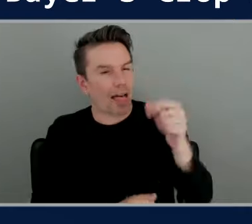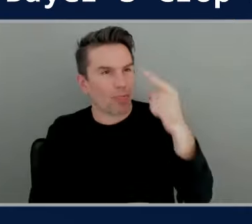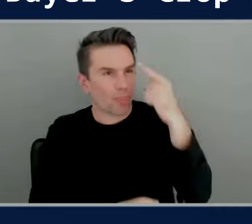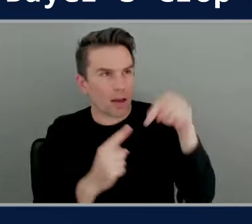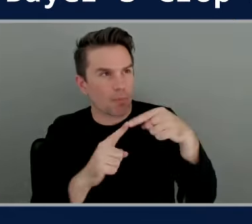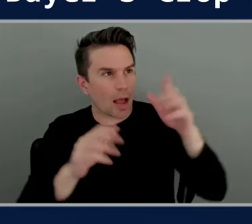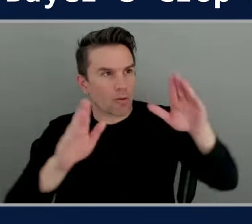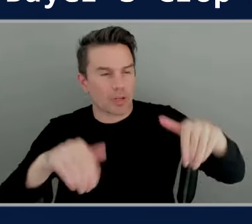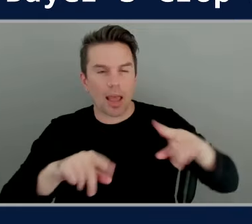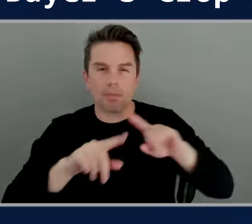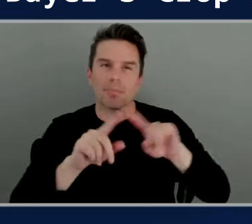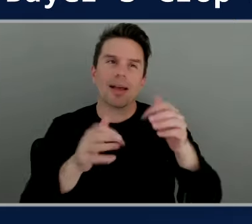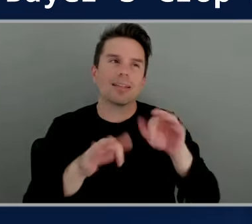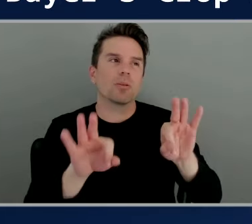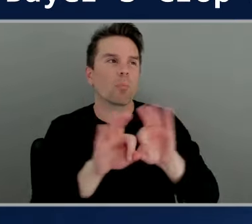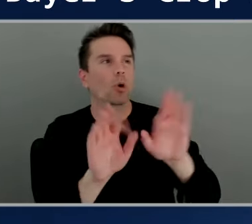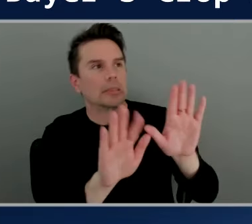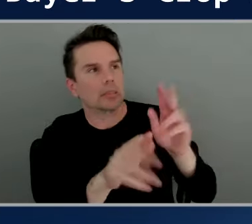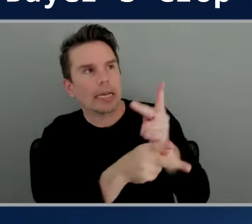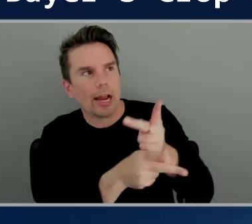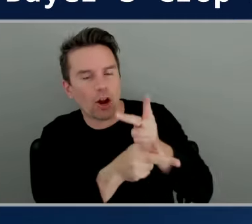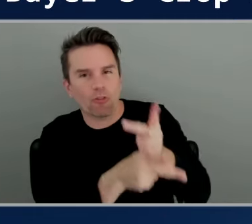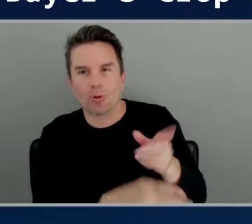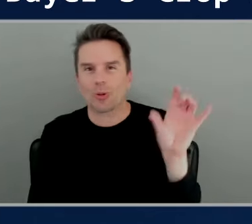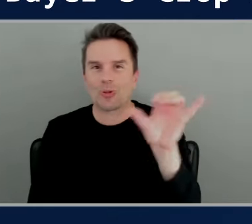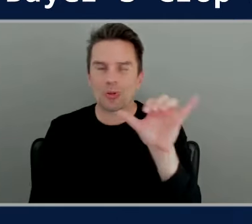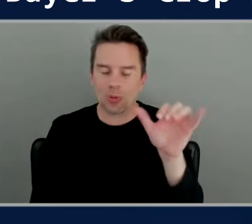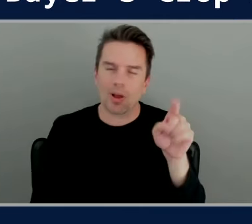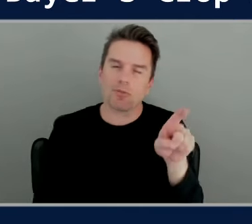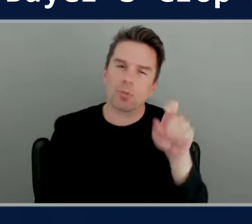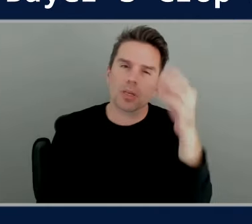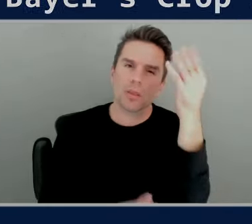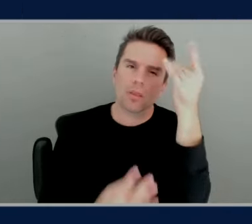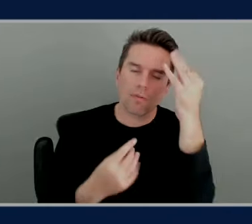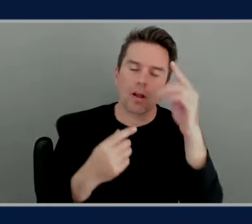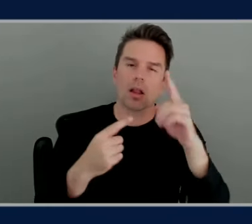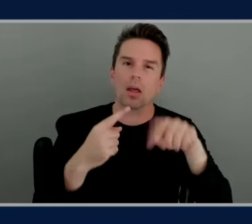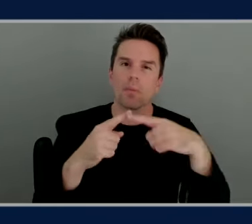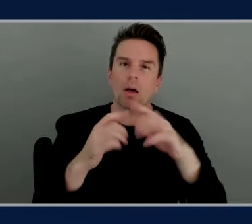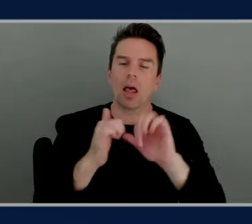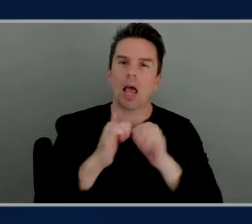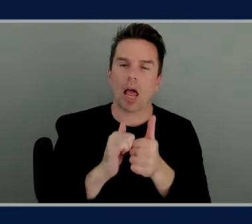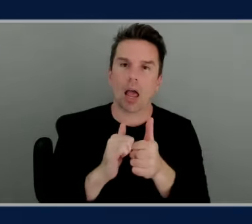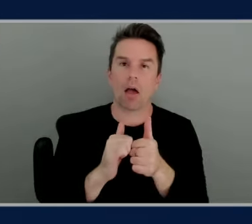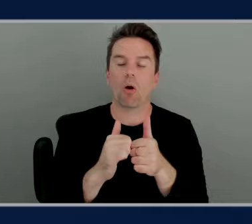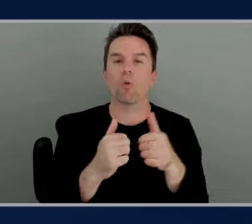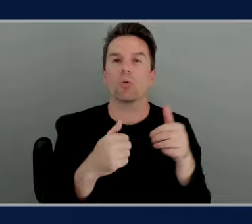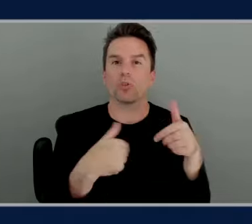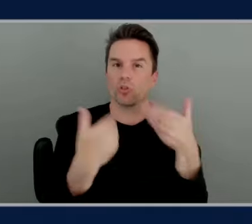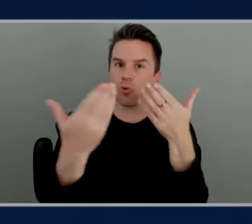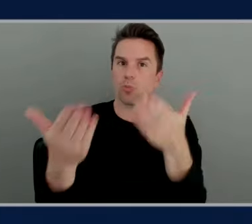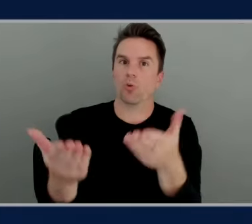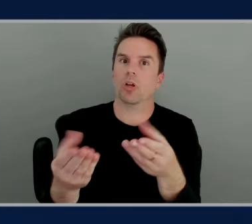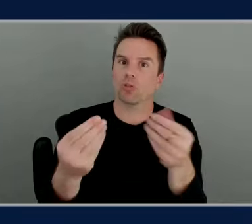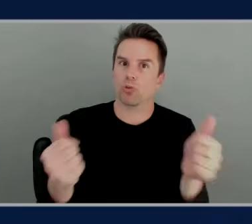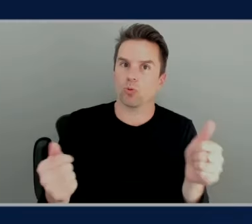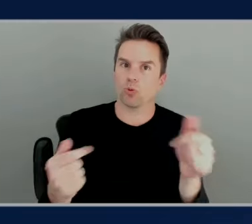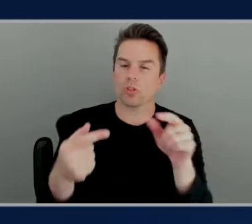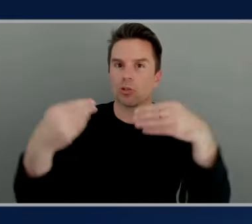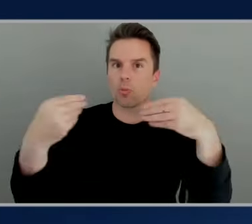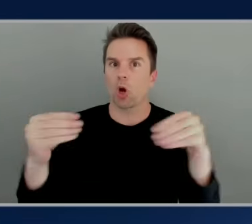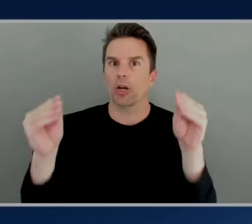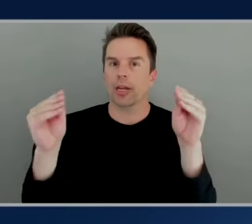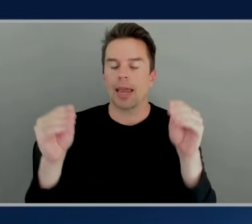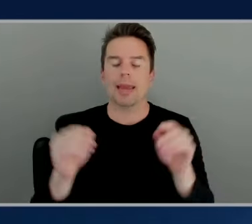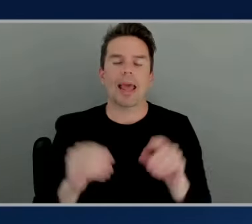to be careful. And you need to be really thoughtful about how you take those solutions to market and the level of testing and validation that needs to be done